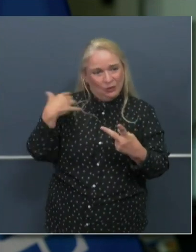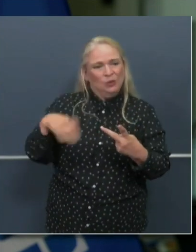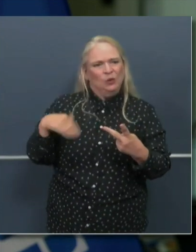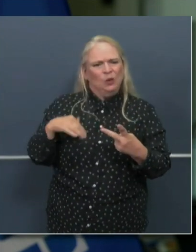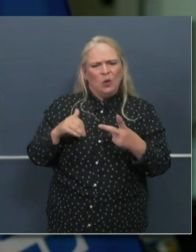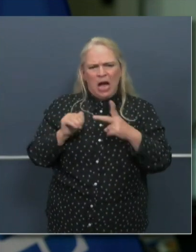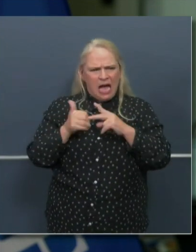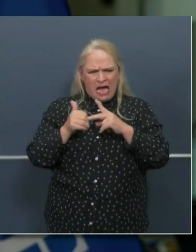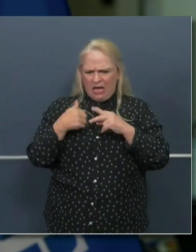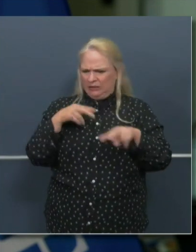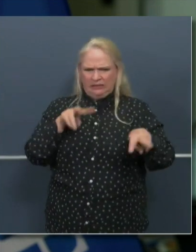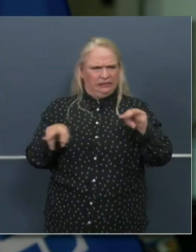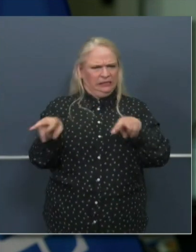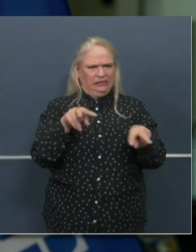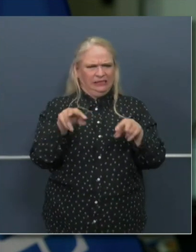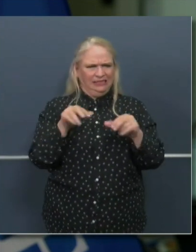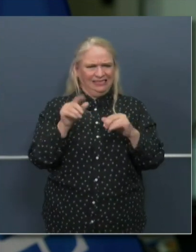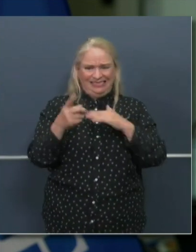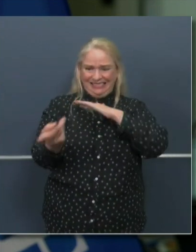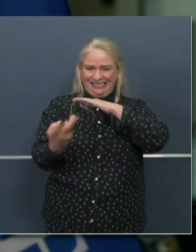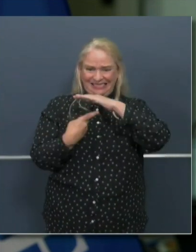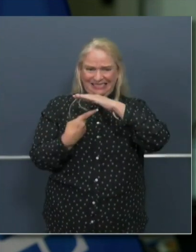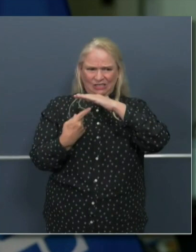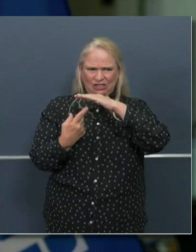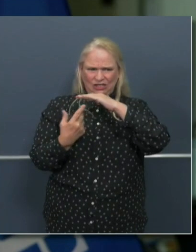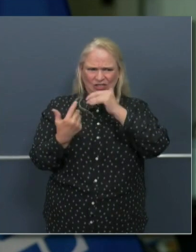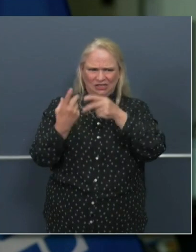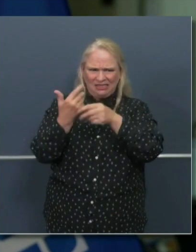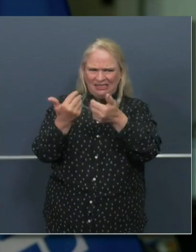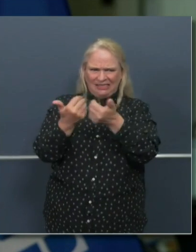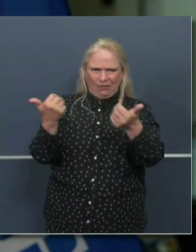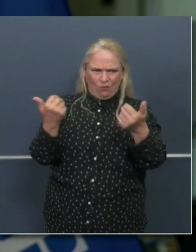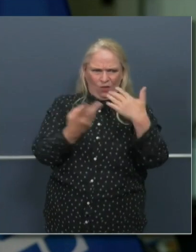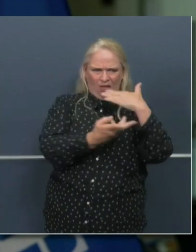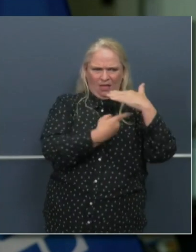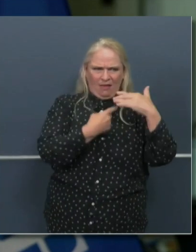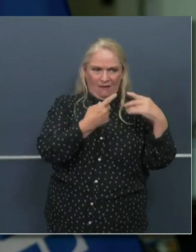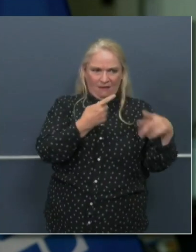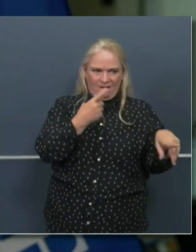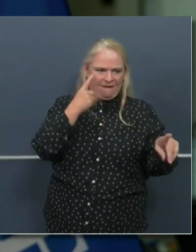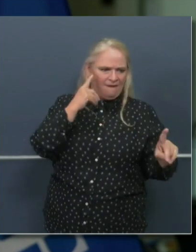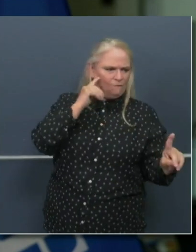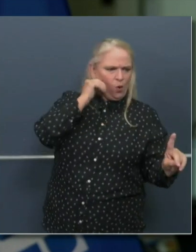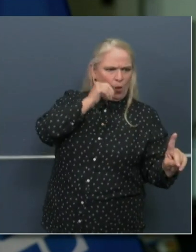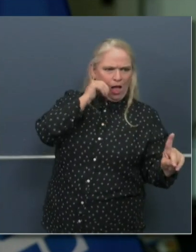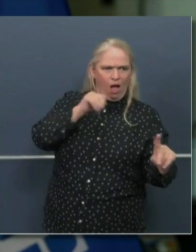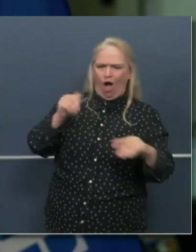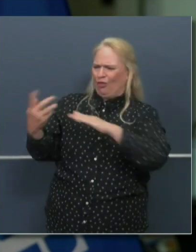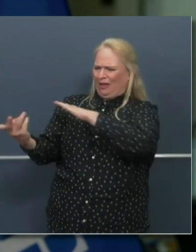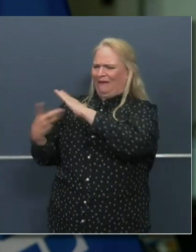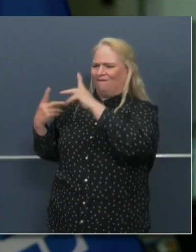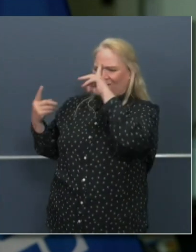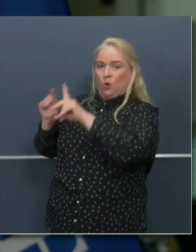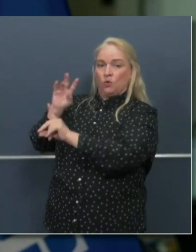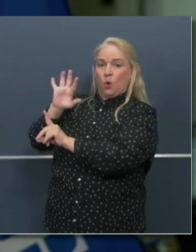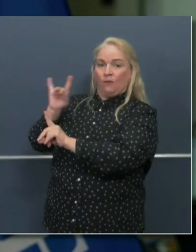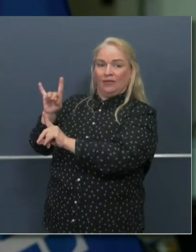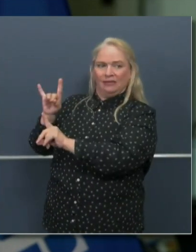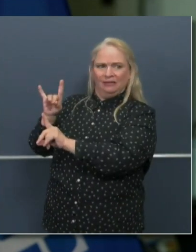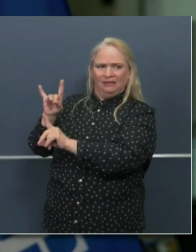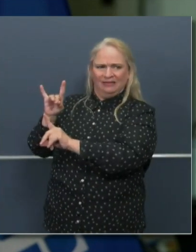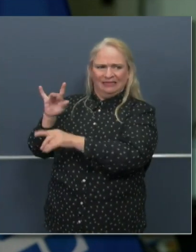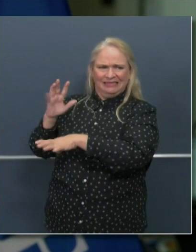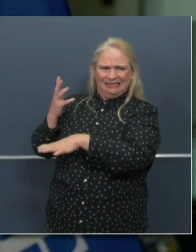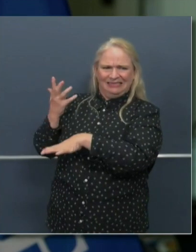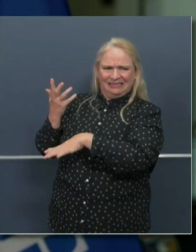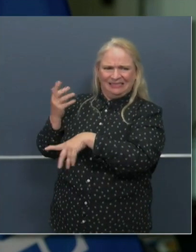are transported to the right place where we've got that additional capacity. We can work as a team. We're partnering with our counties and